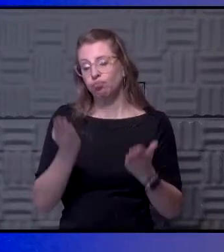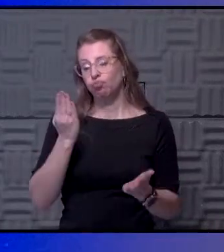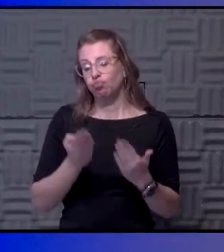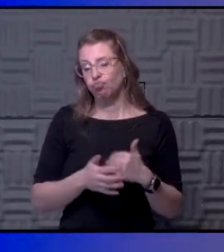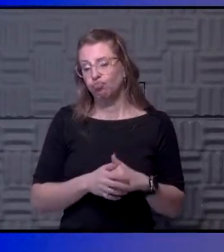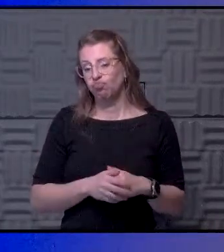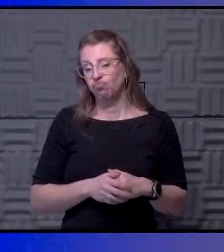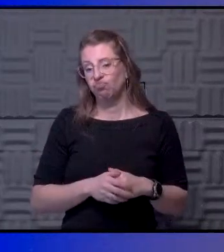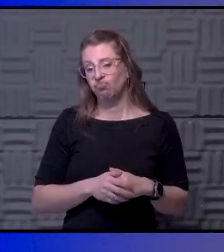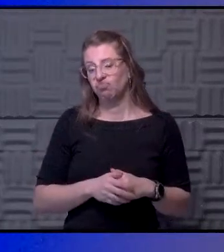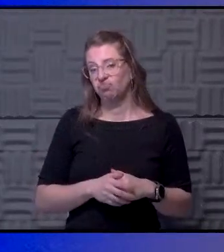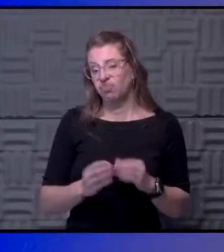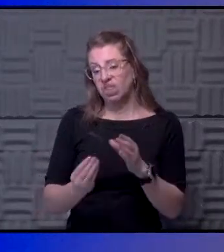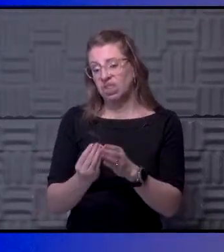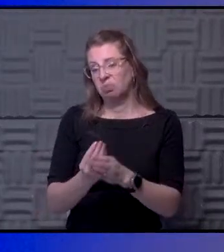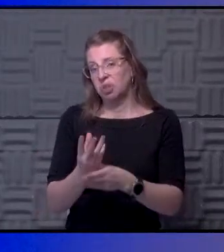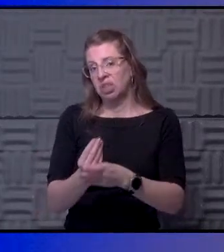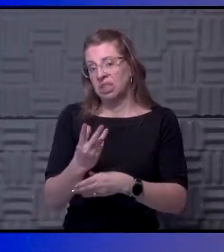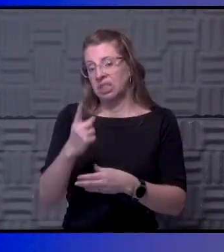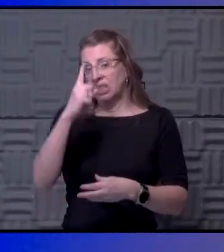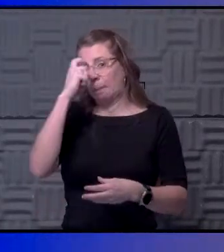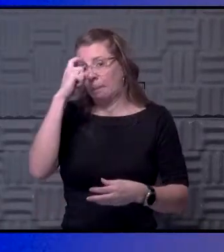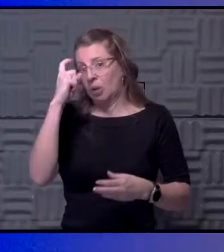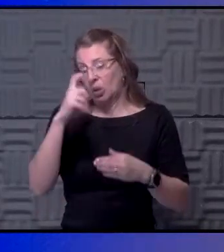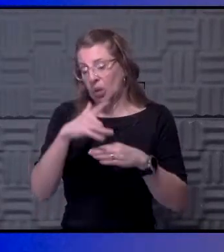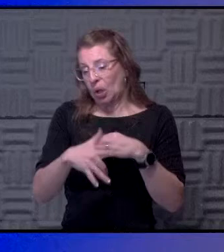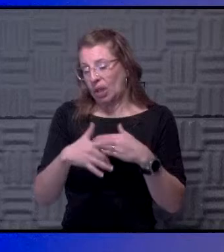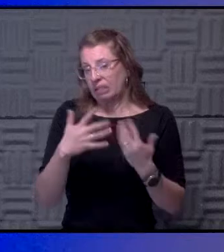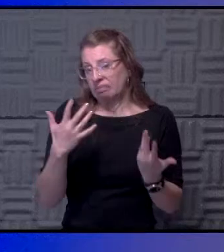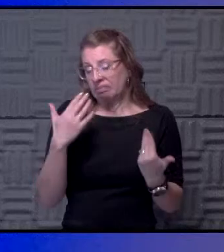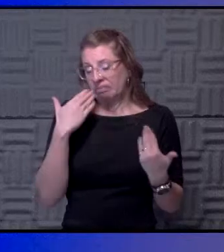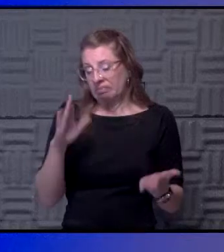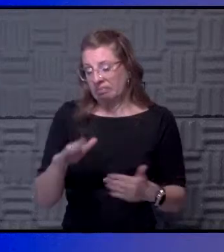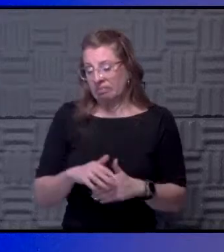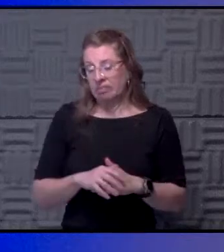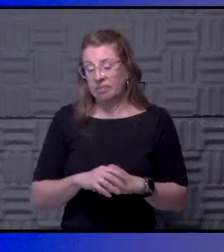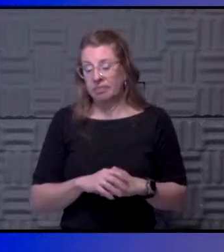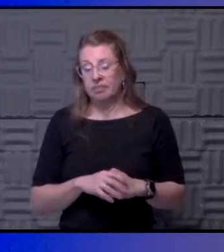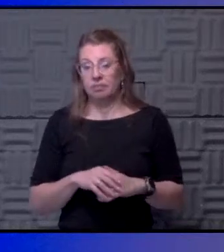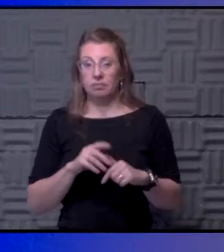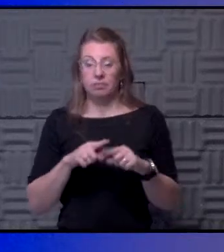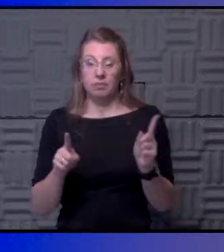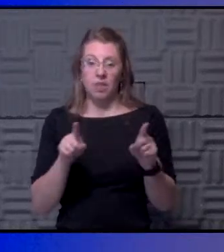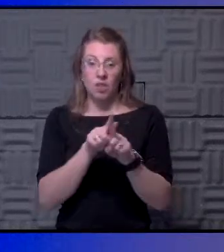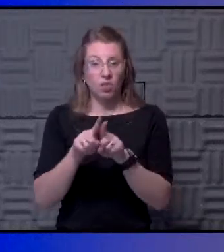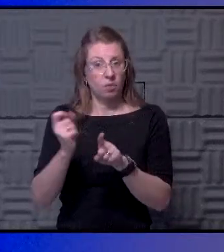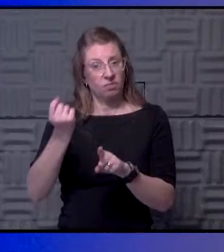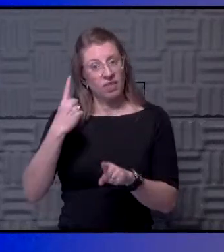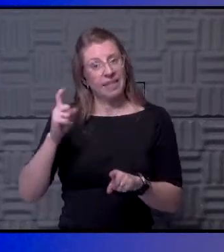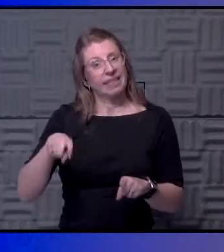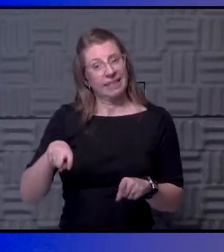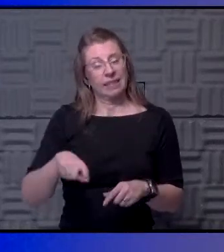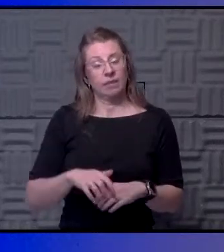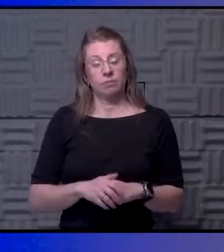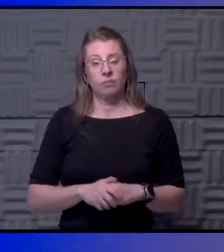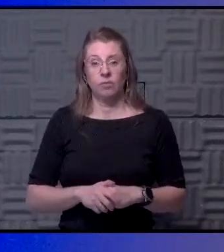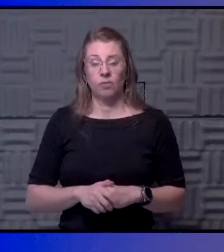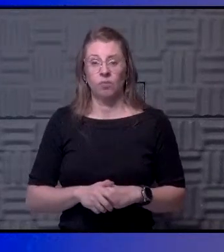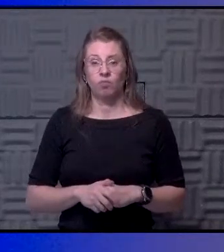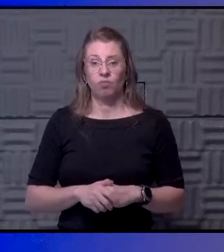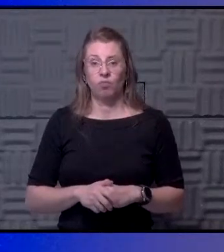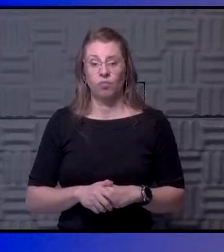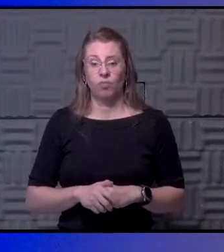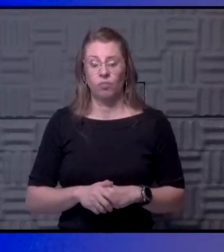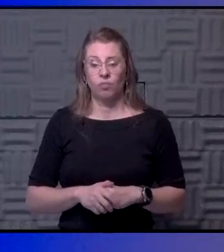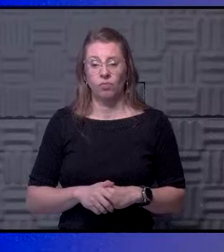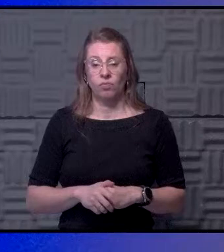by late spring, early summer. I don't know in what capacity, but again, I think you also have to understand probably the